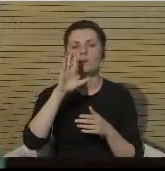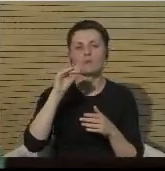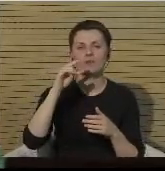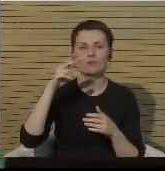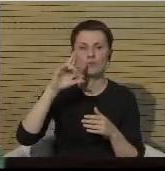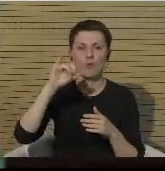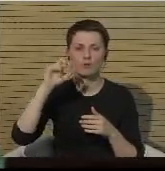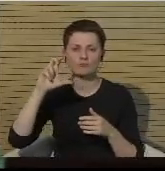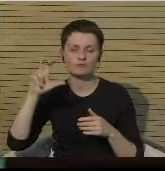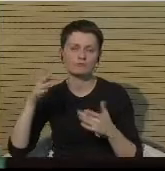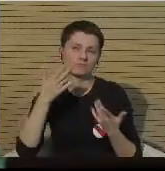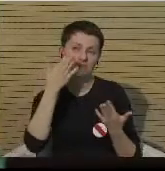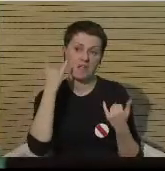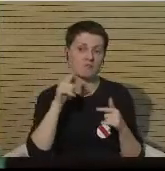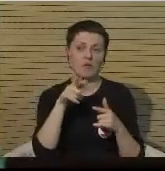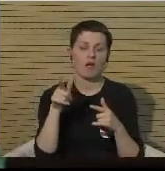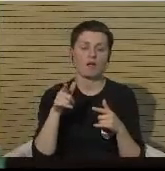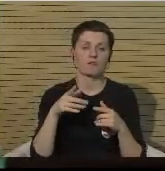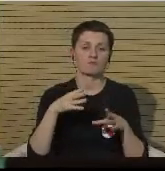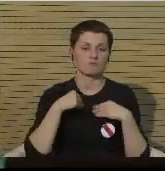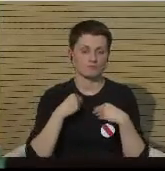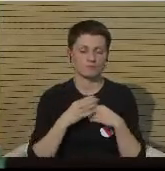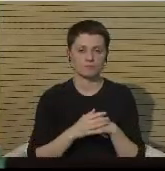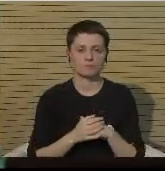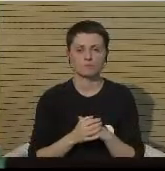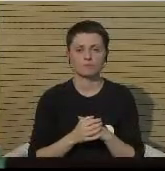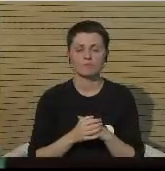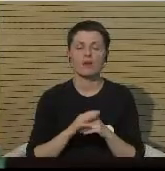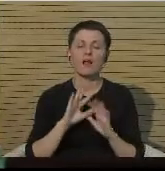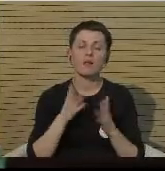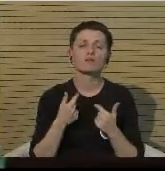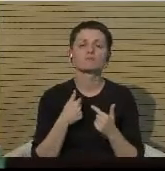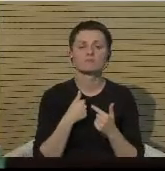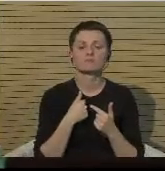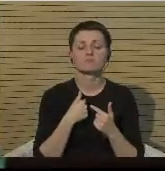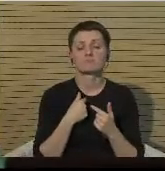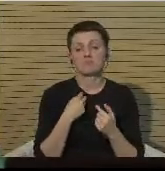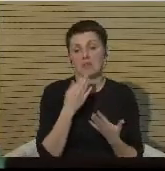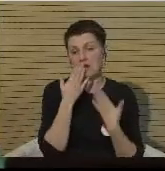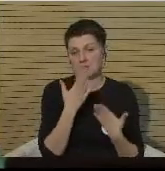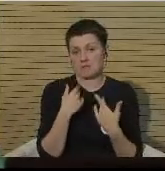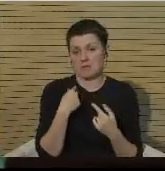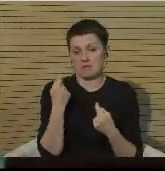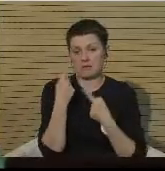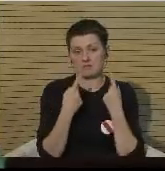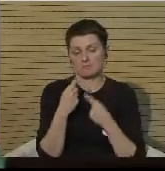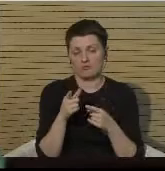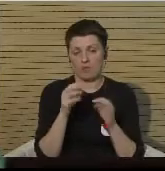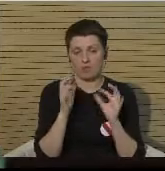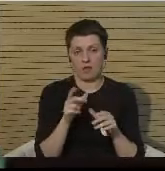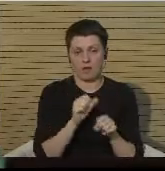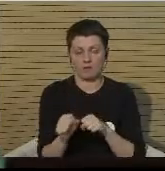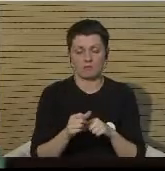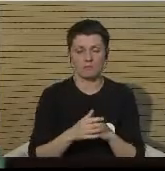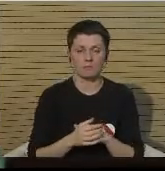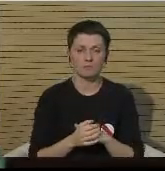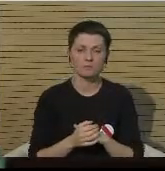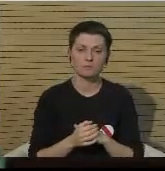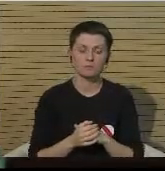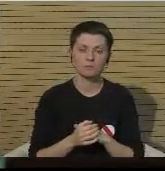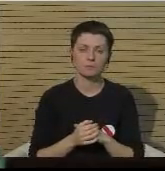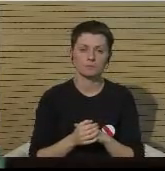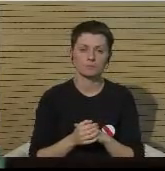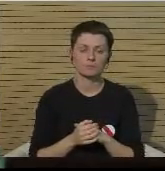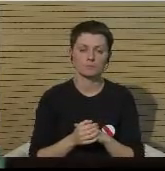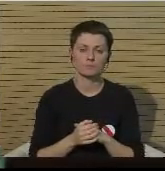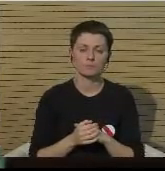Dmowski or Giedroycz. I'm not sure how it's going to be received in Poland. As far as I'm concerned, I believe this is more or